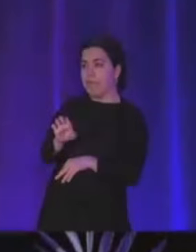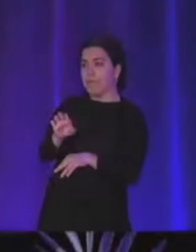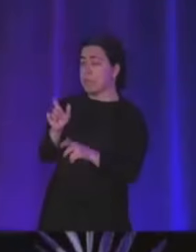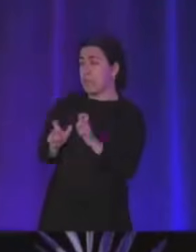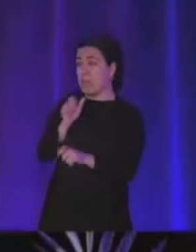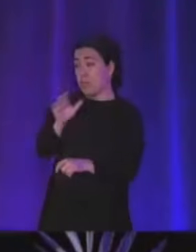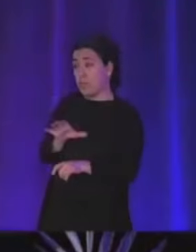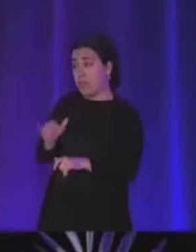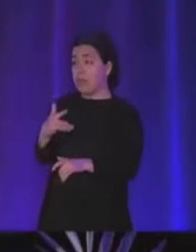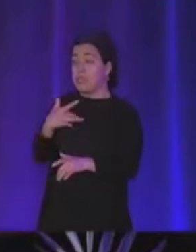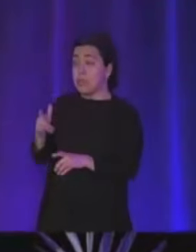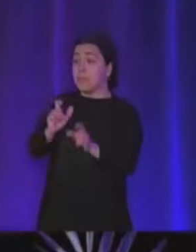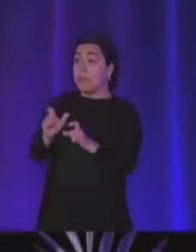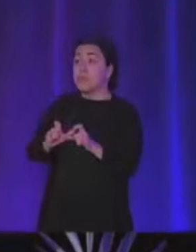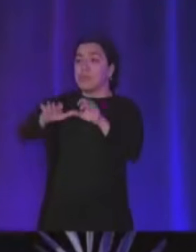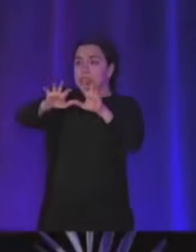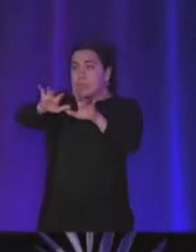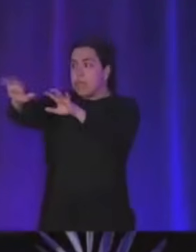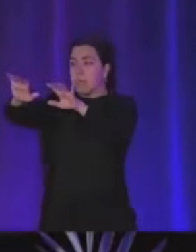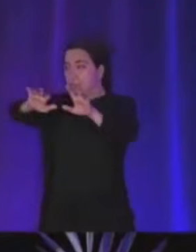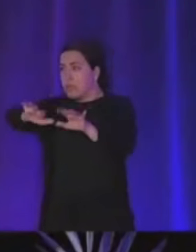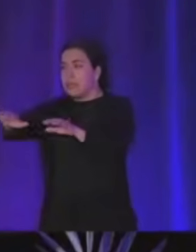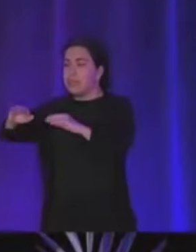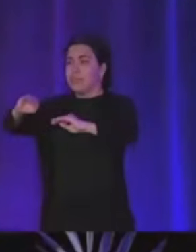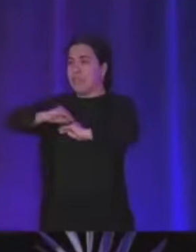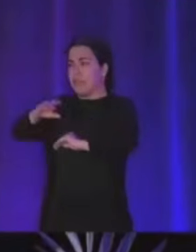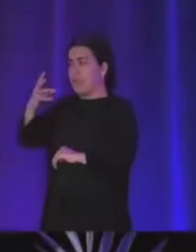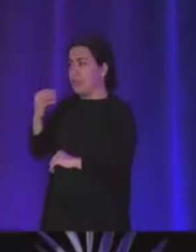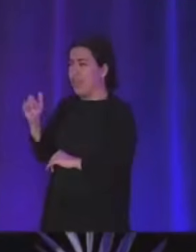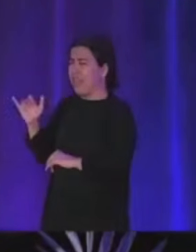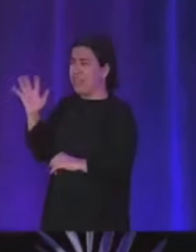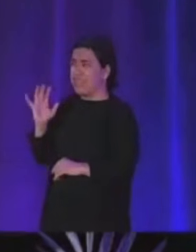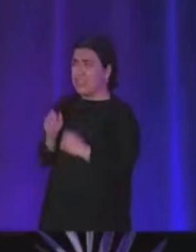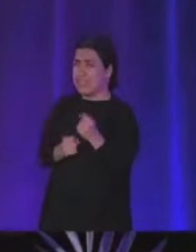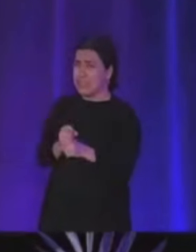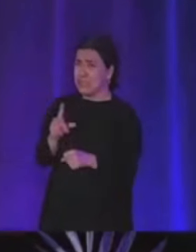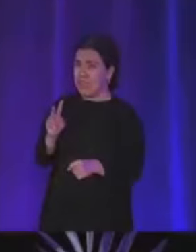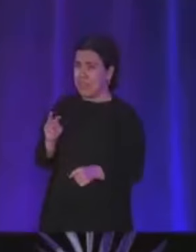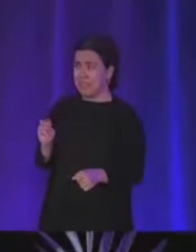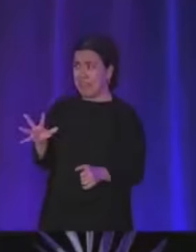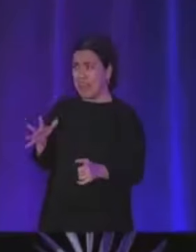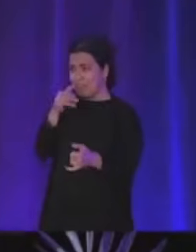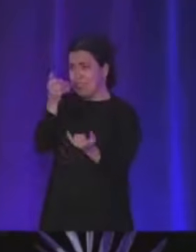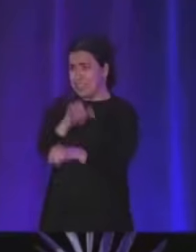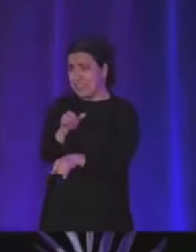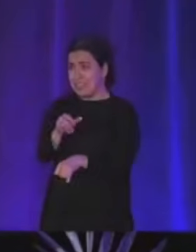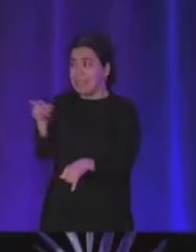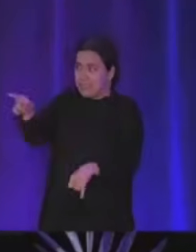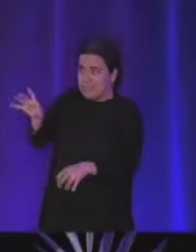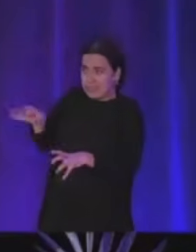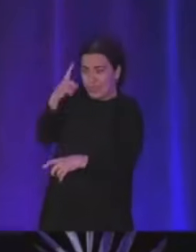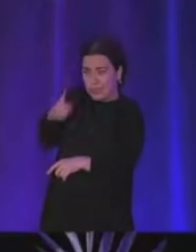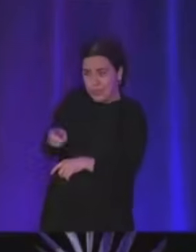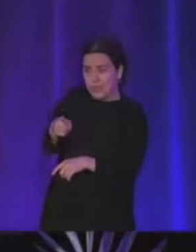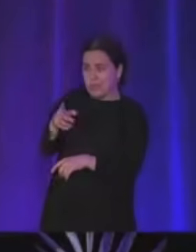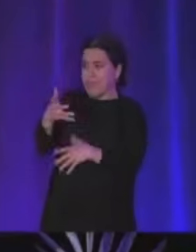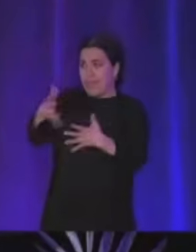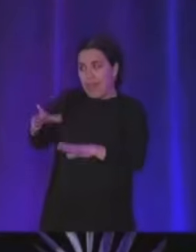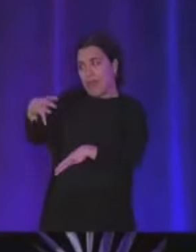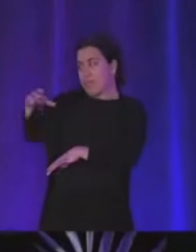in spaces to satisfy Prettier like it's 2005 or something. Ridiculous. So you can do it for you. Have it do it for you.